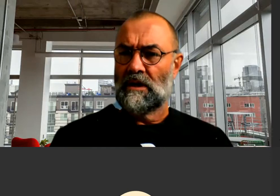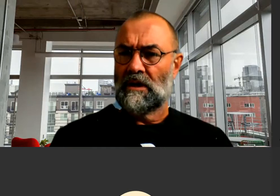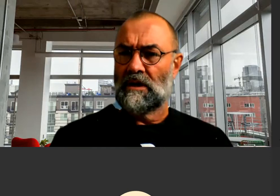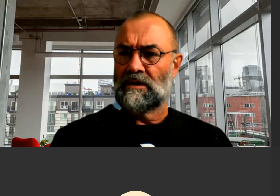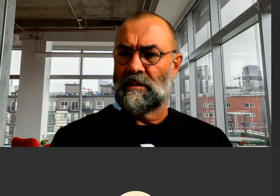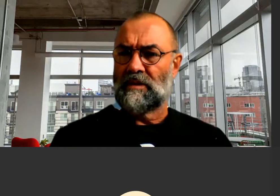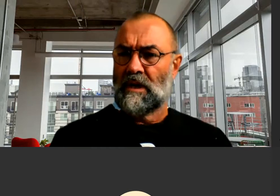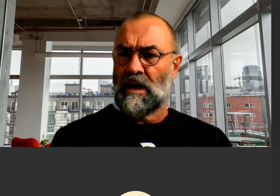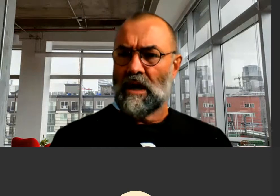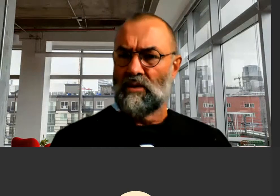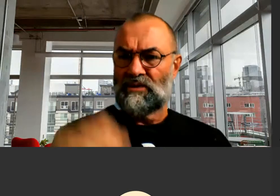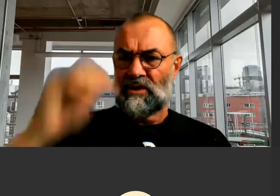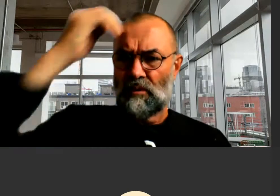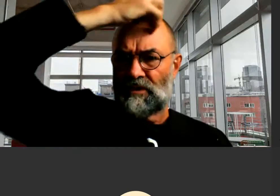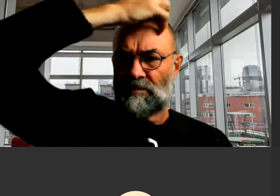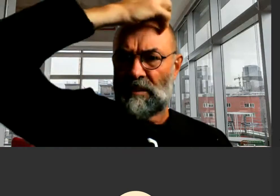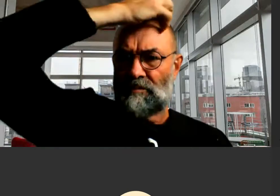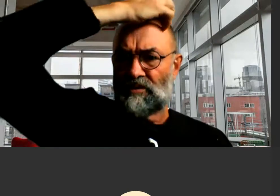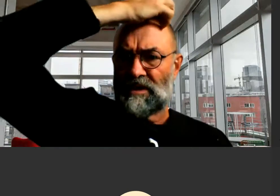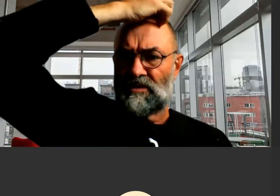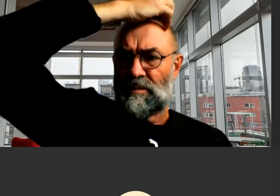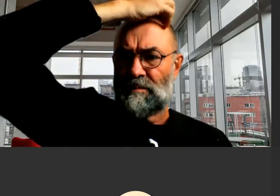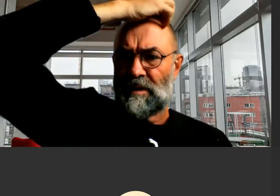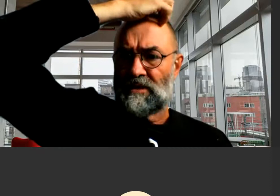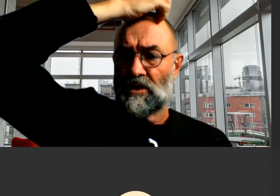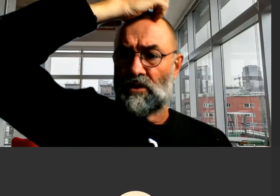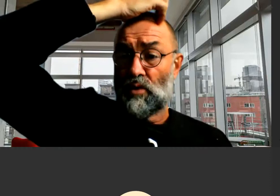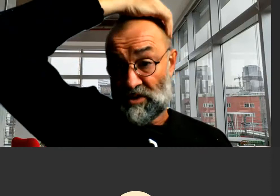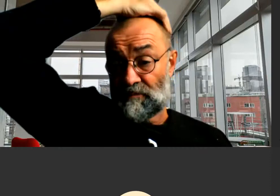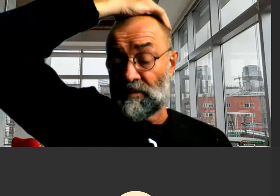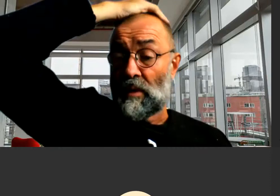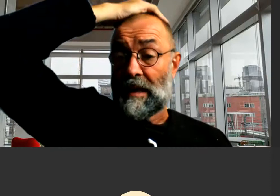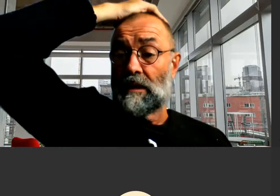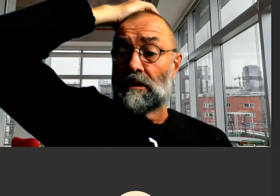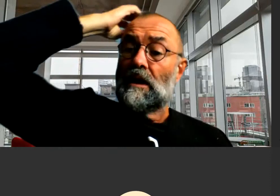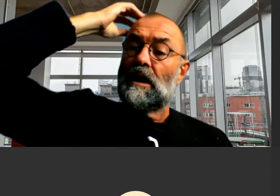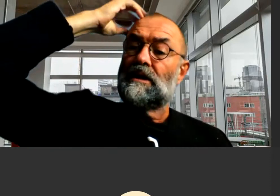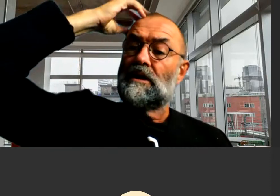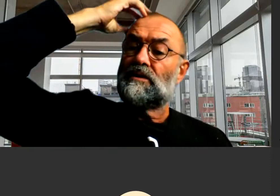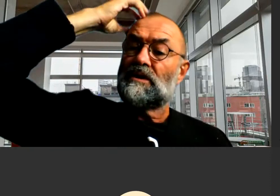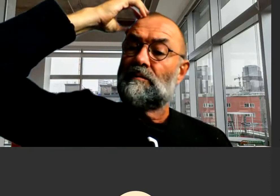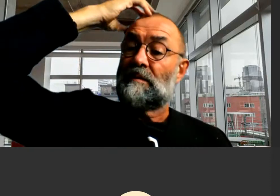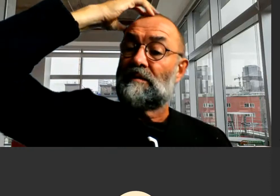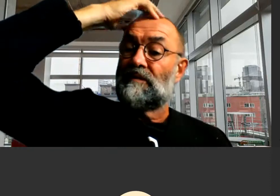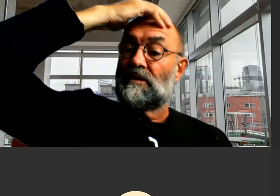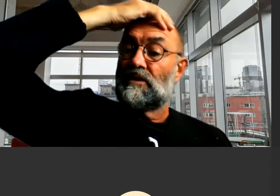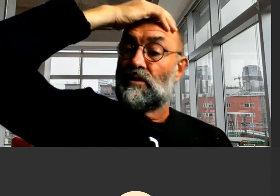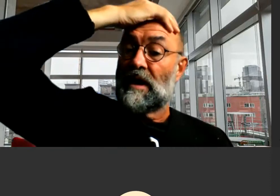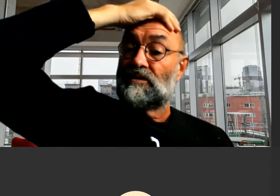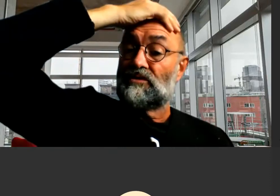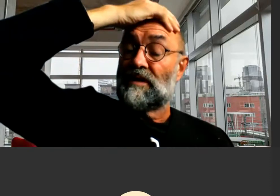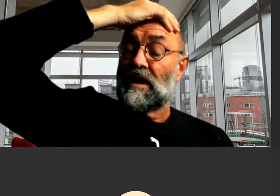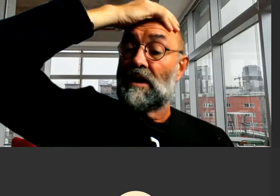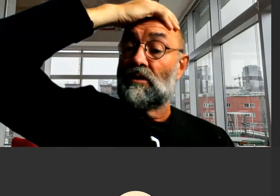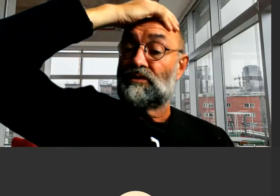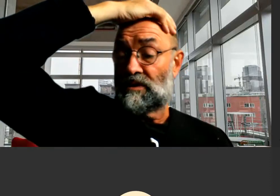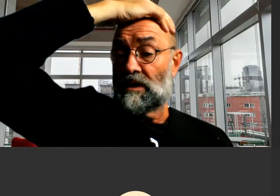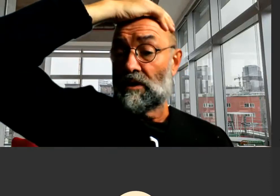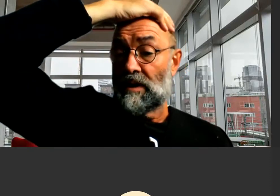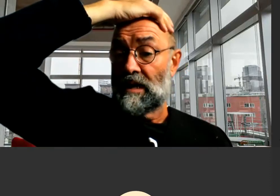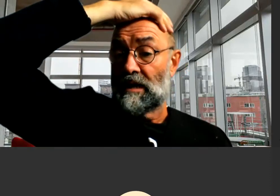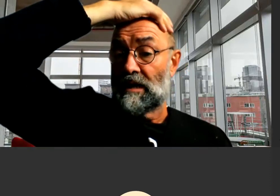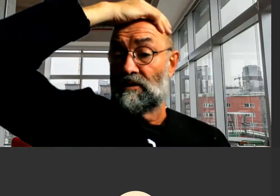Aisha. Sabrin, I also wanted my project to be based on autism. Okay. I know some family friends who have children that